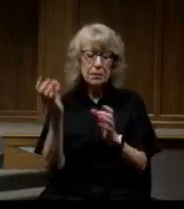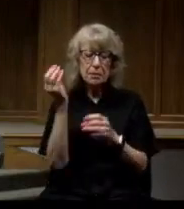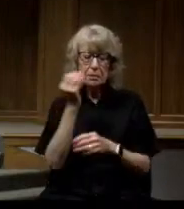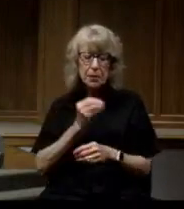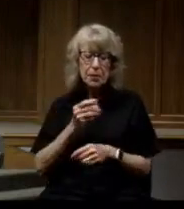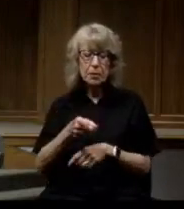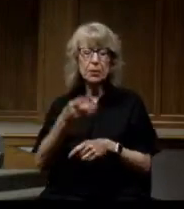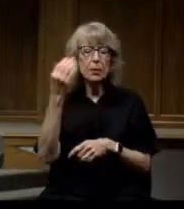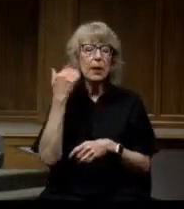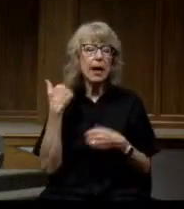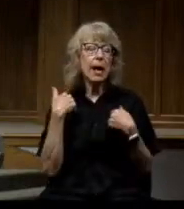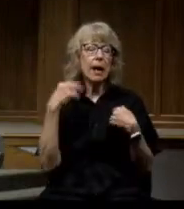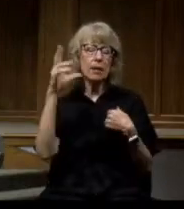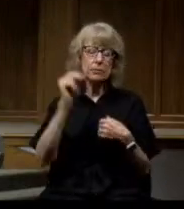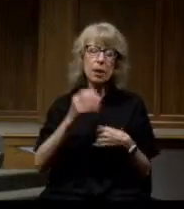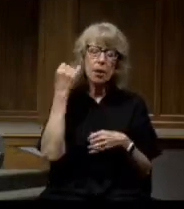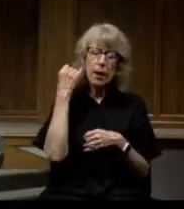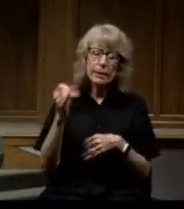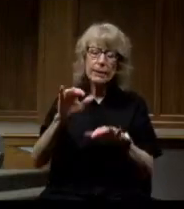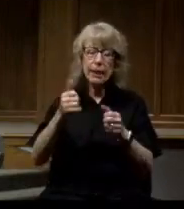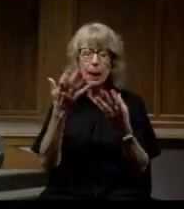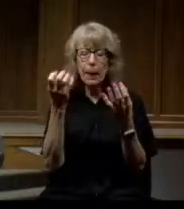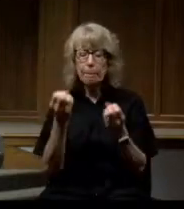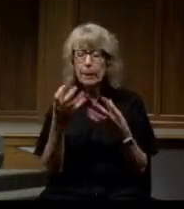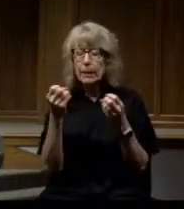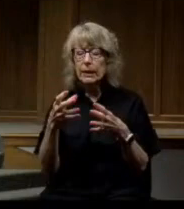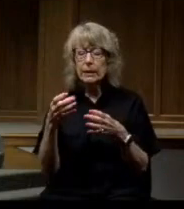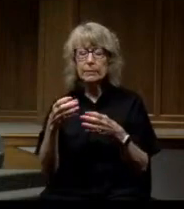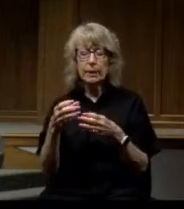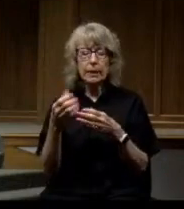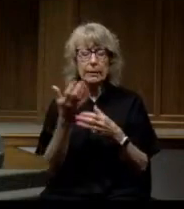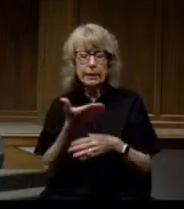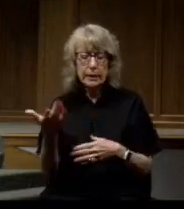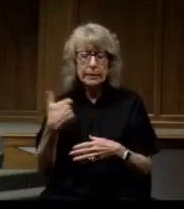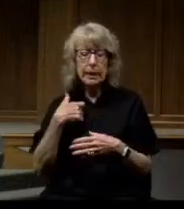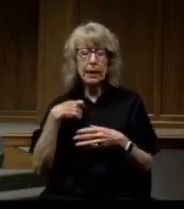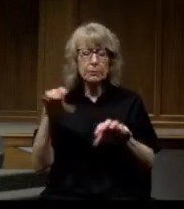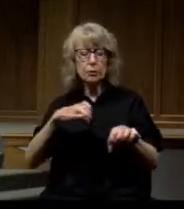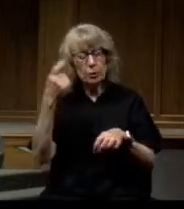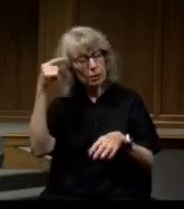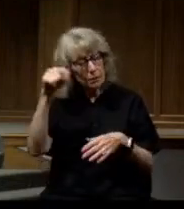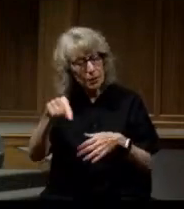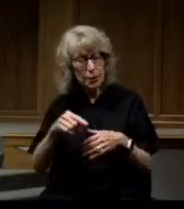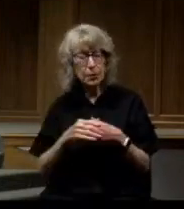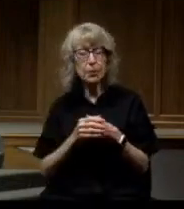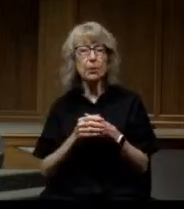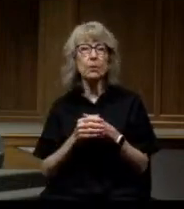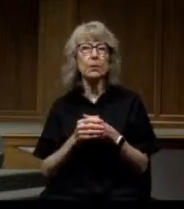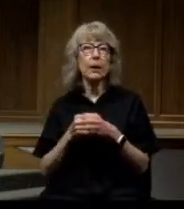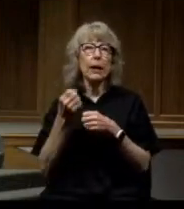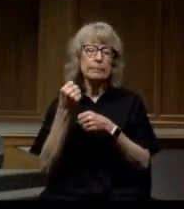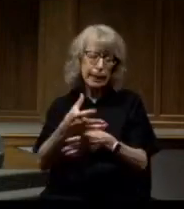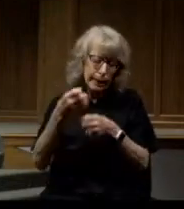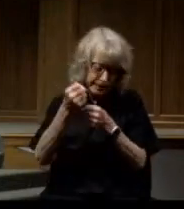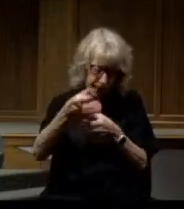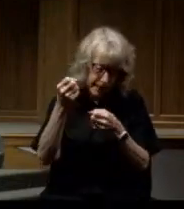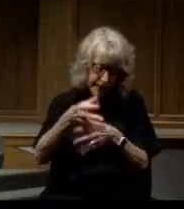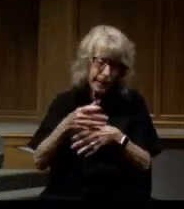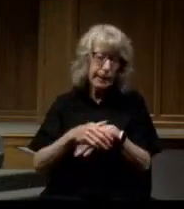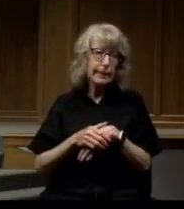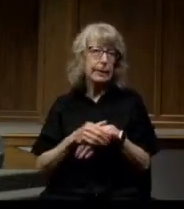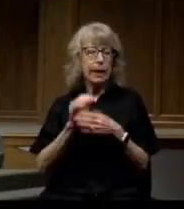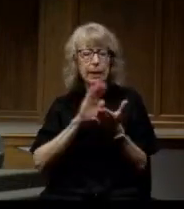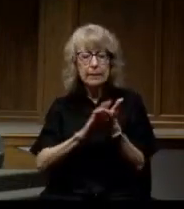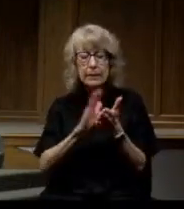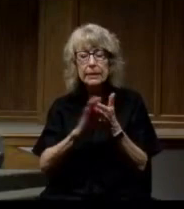idea how many tantrums of you that I've endured. You have no idea how many diapers I've changed. You have no many times I have swept this floor with